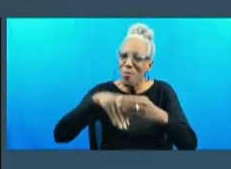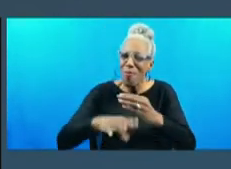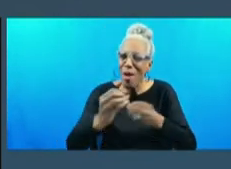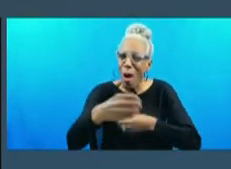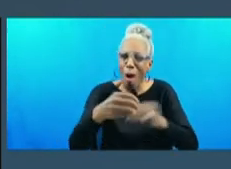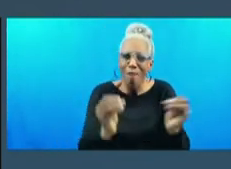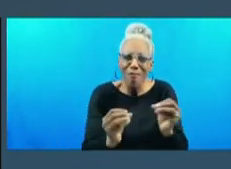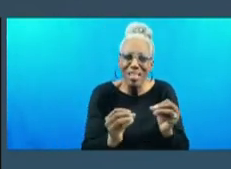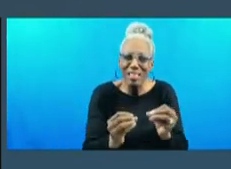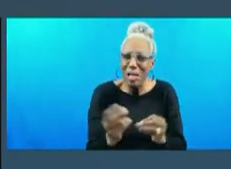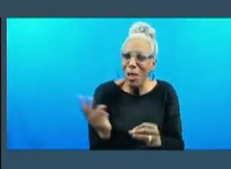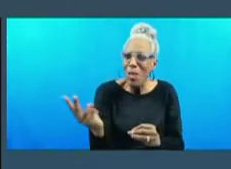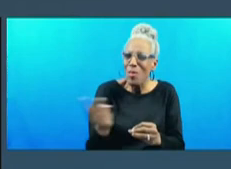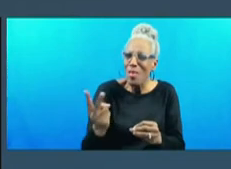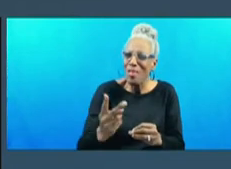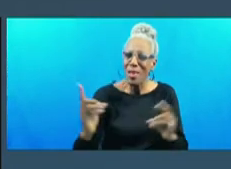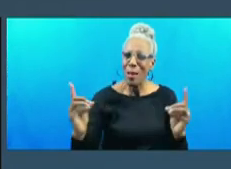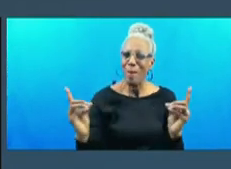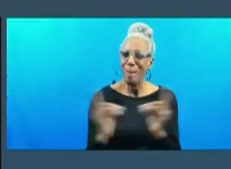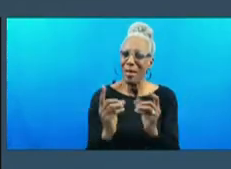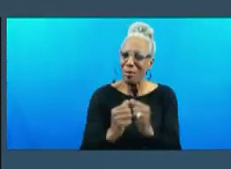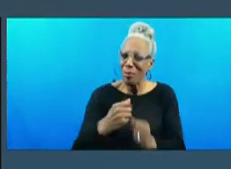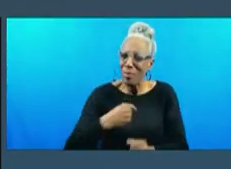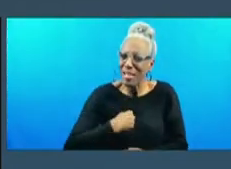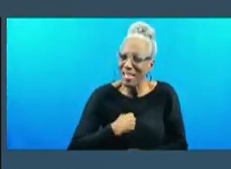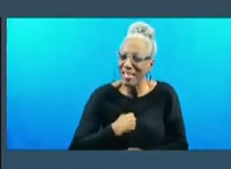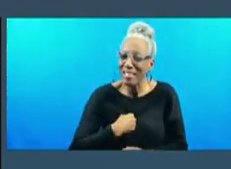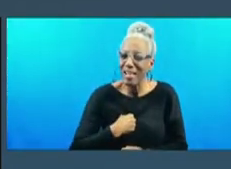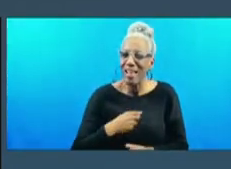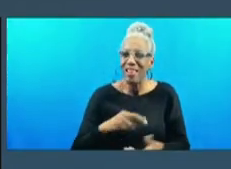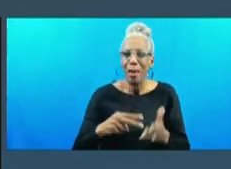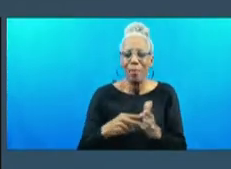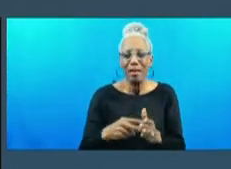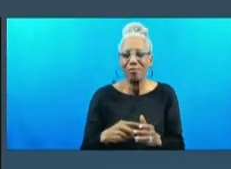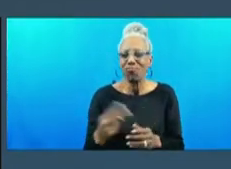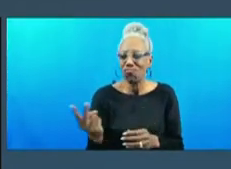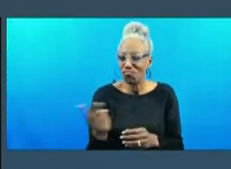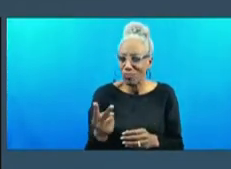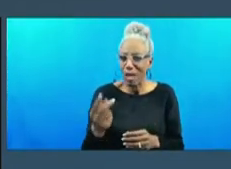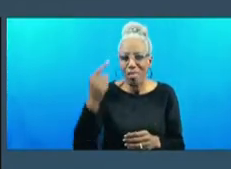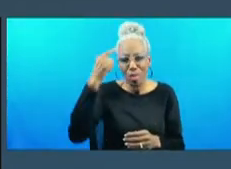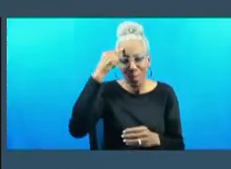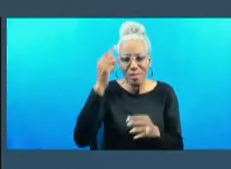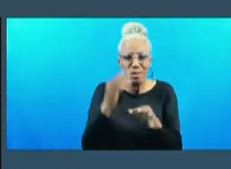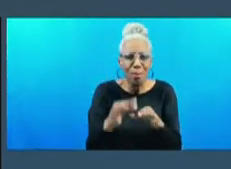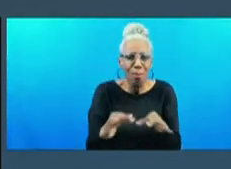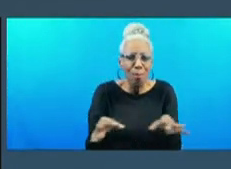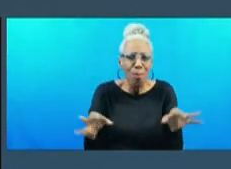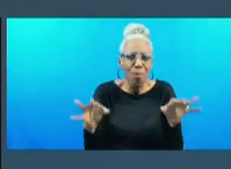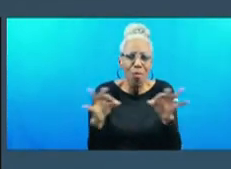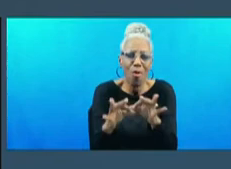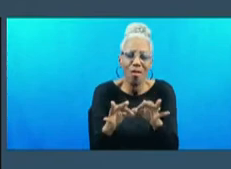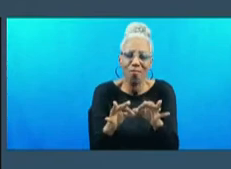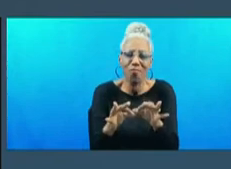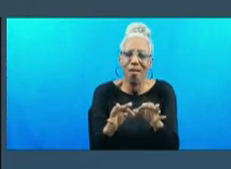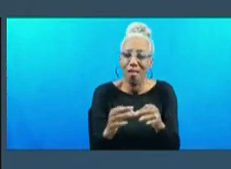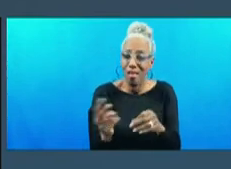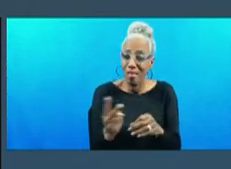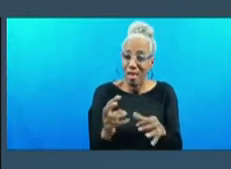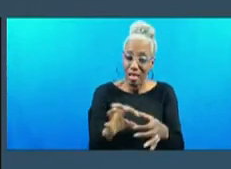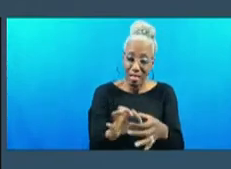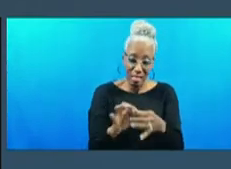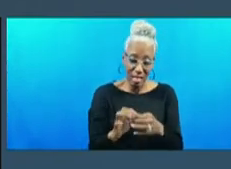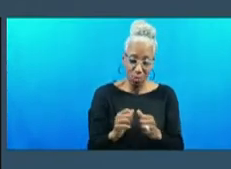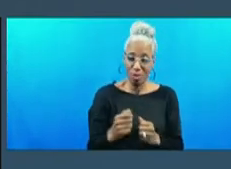yet. But to me, that said that it was really important for them to connect with me as a district leader to make sure I understood